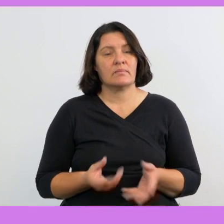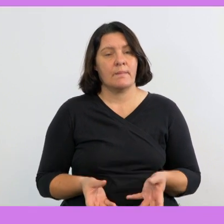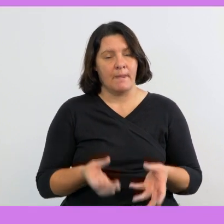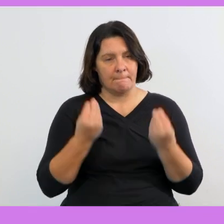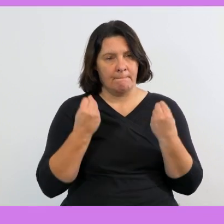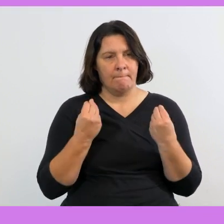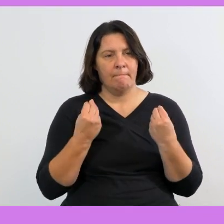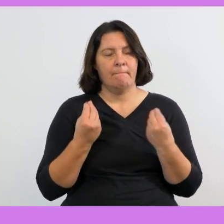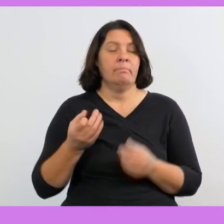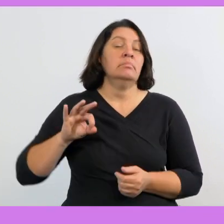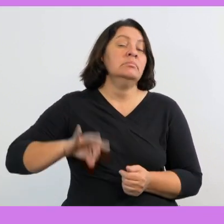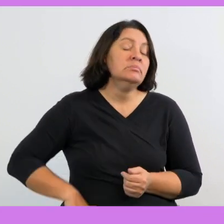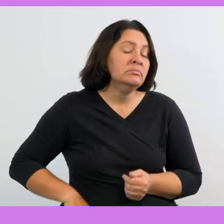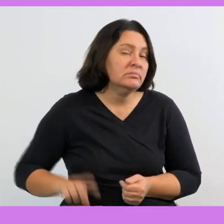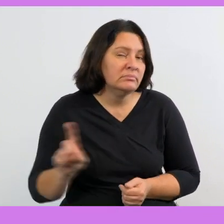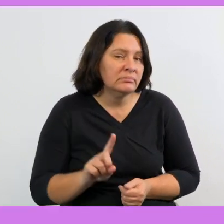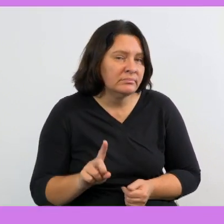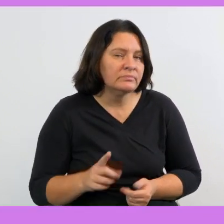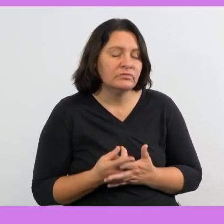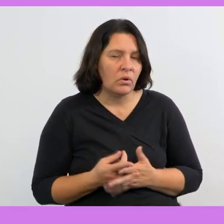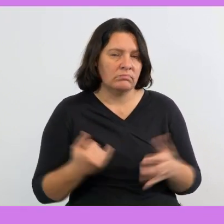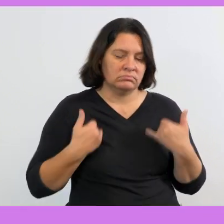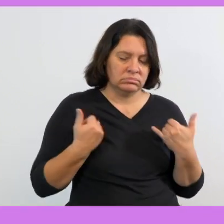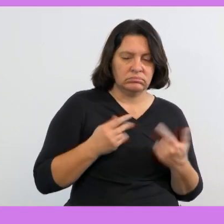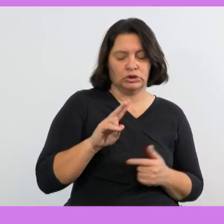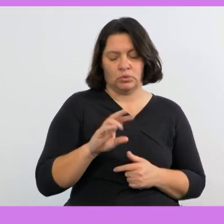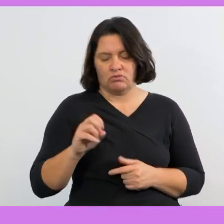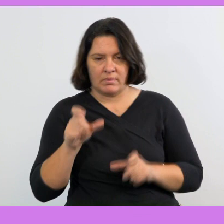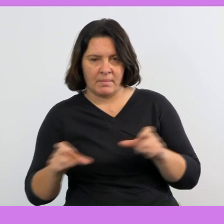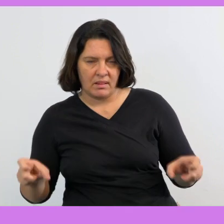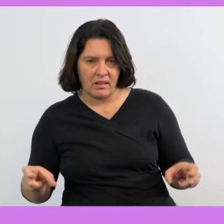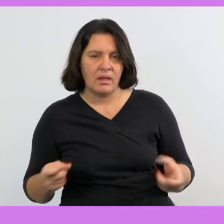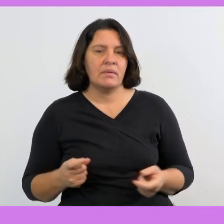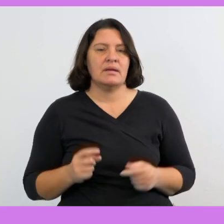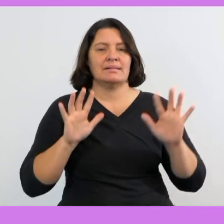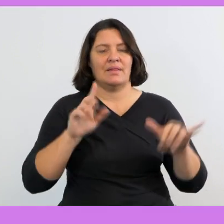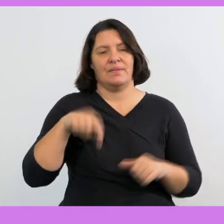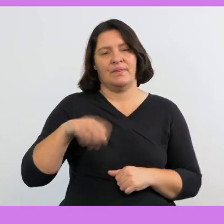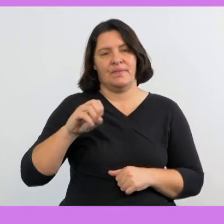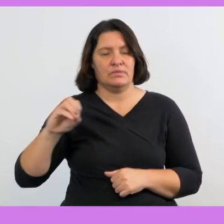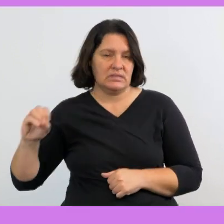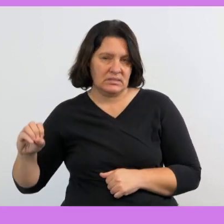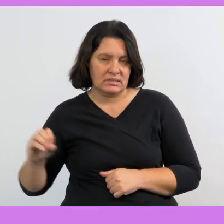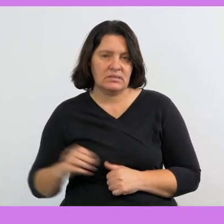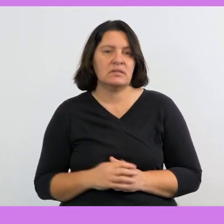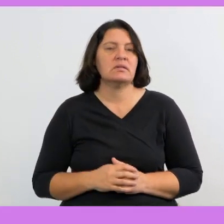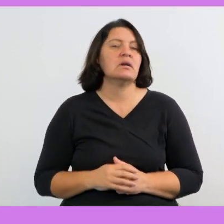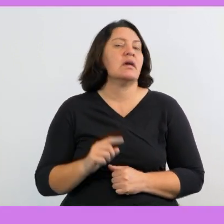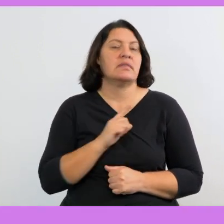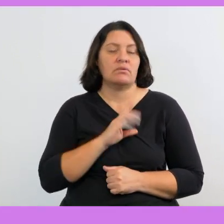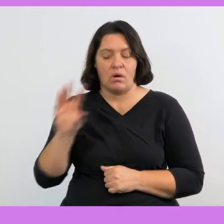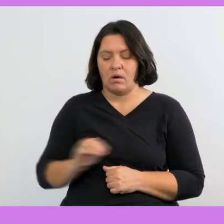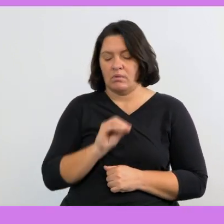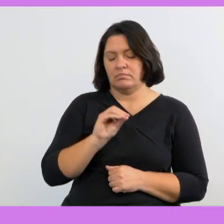there. Then I will move to my left-hand side, and I'll find that my income